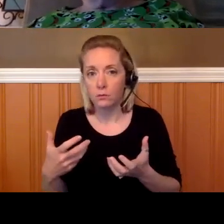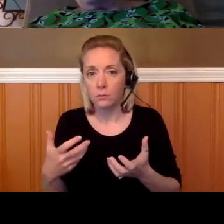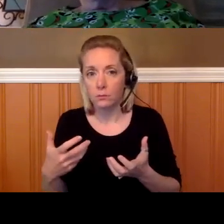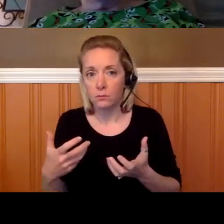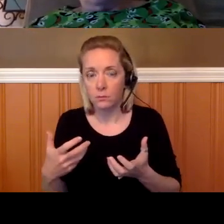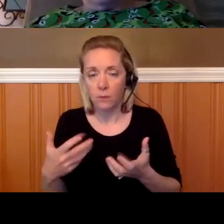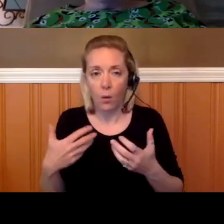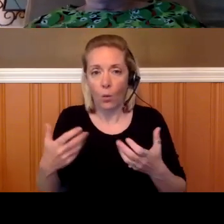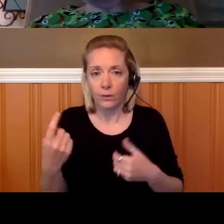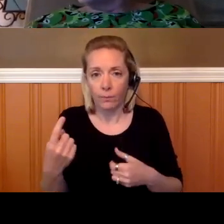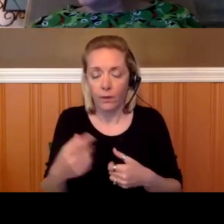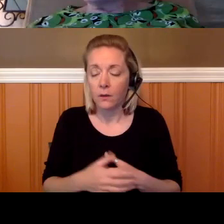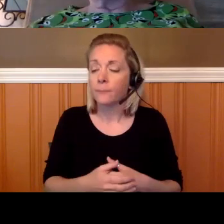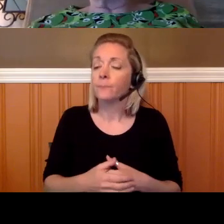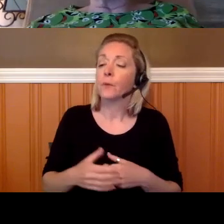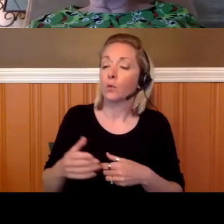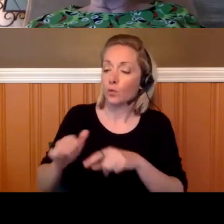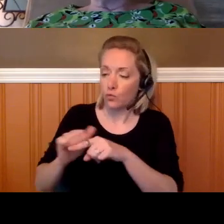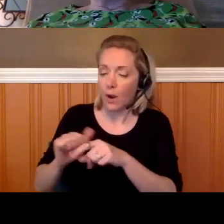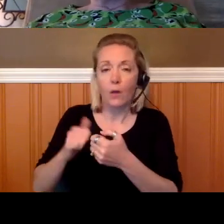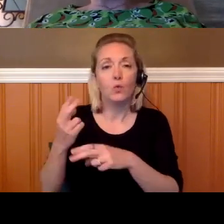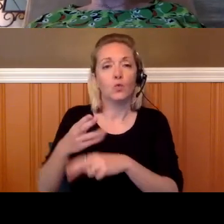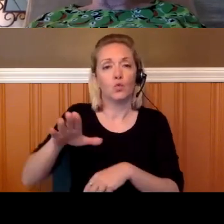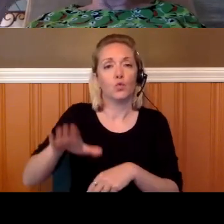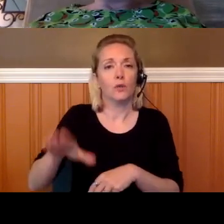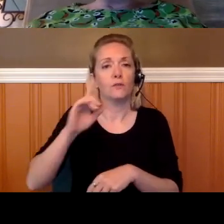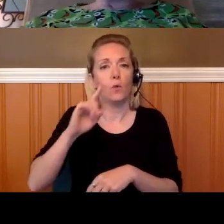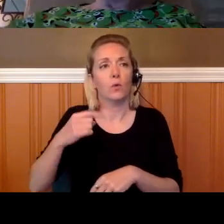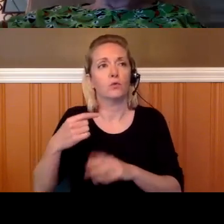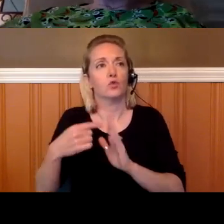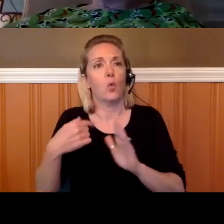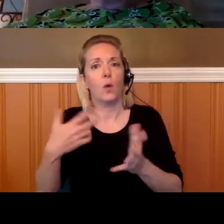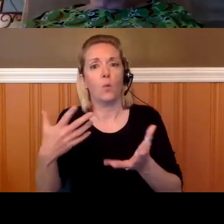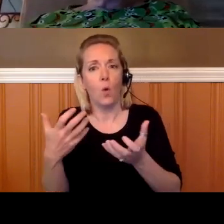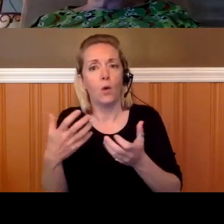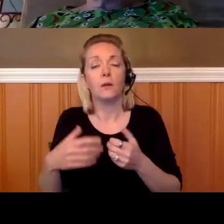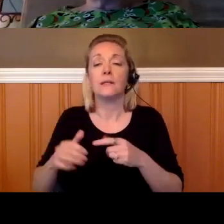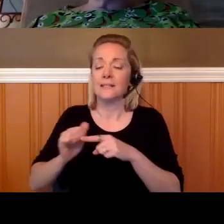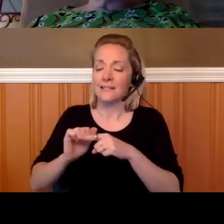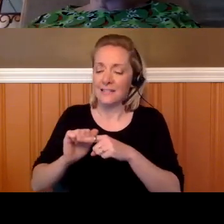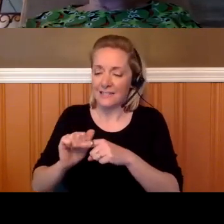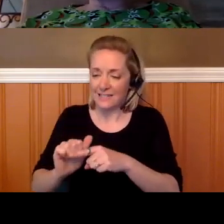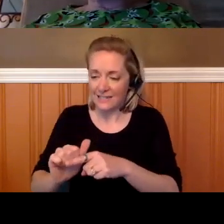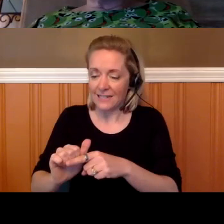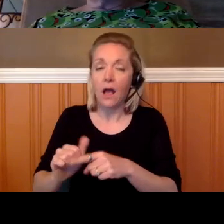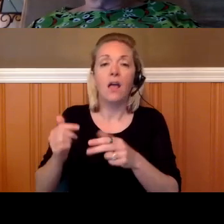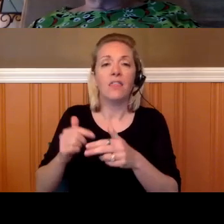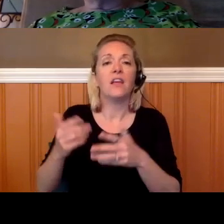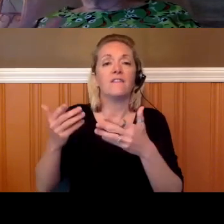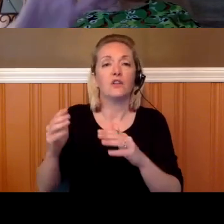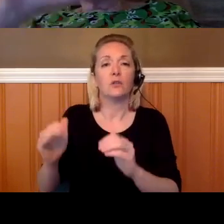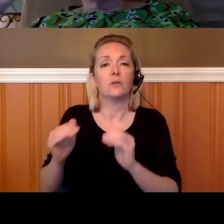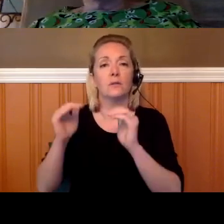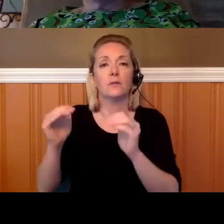words that we gave her, then we could move into auditory scanning and figure out what she wanted and, take it from